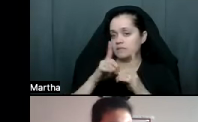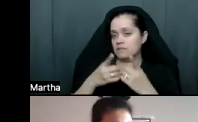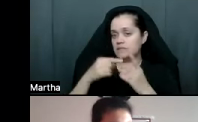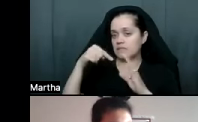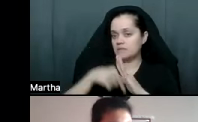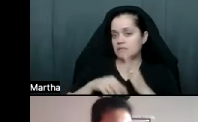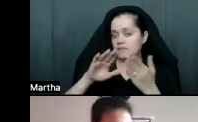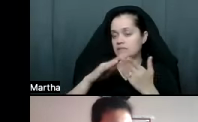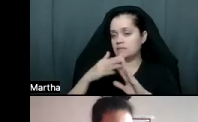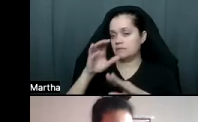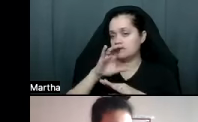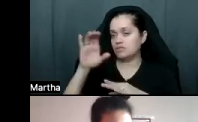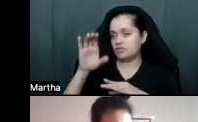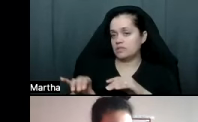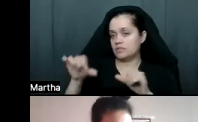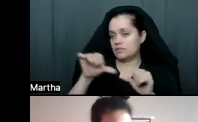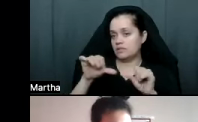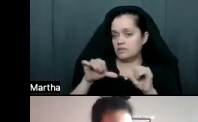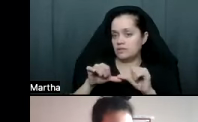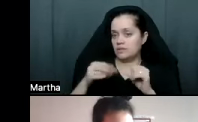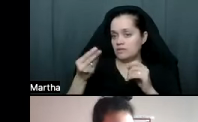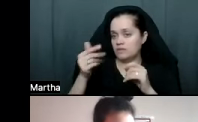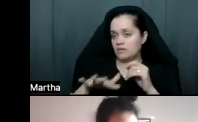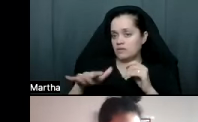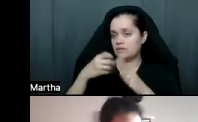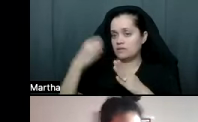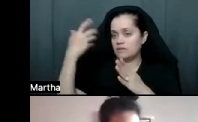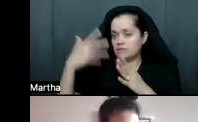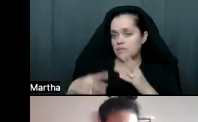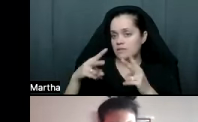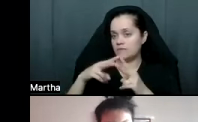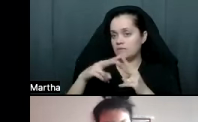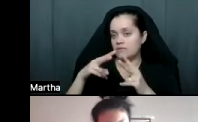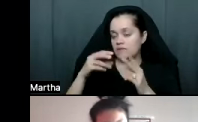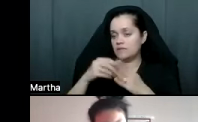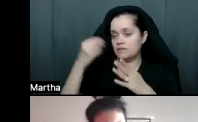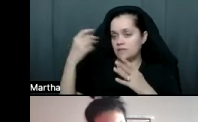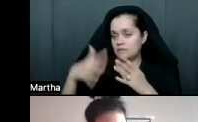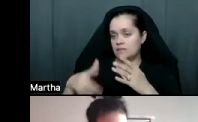downtown Chicago land is very expensive, very, very expensive.